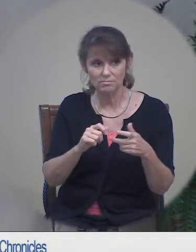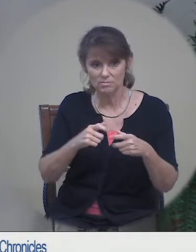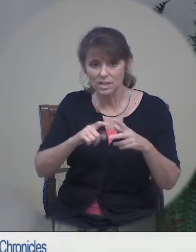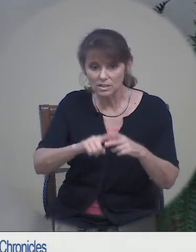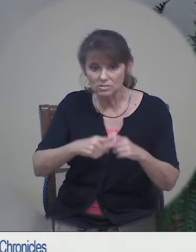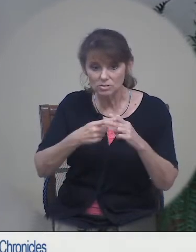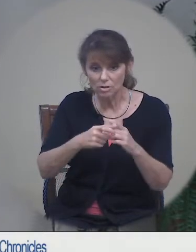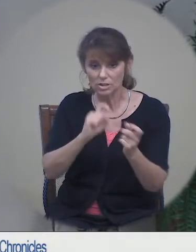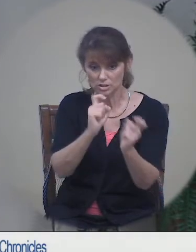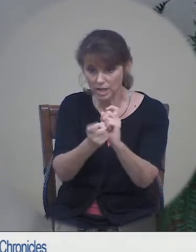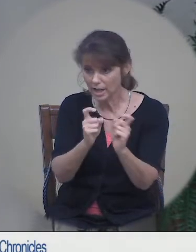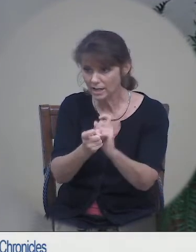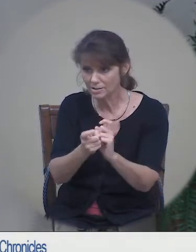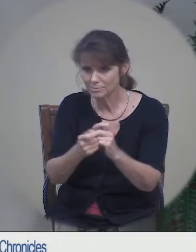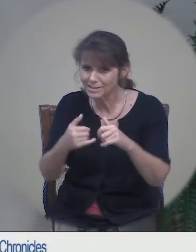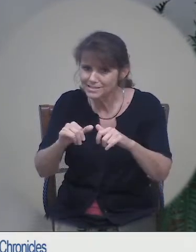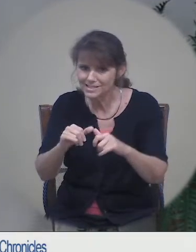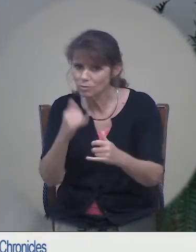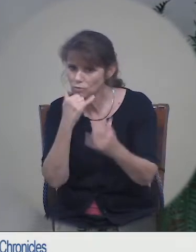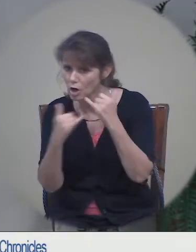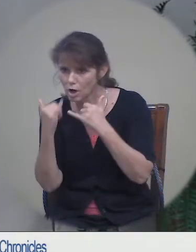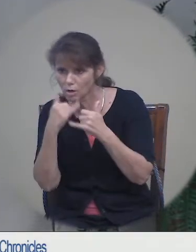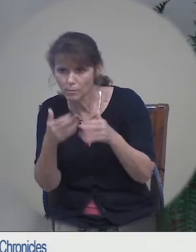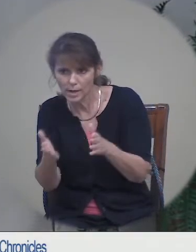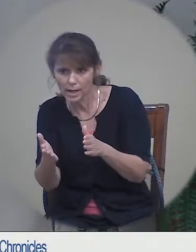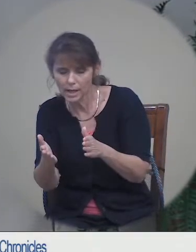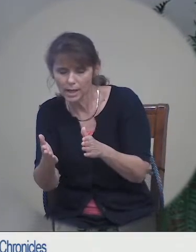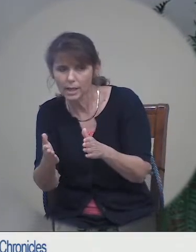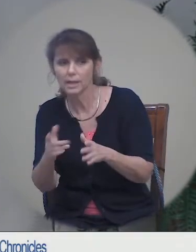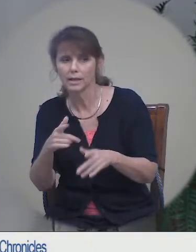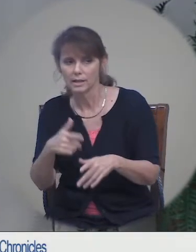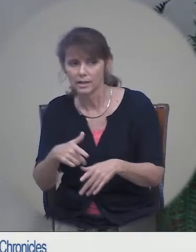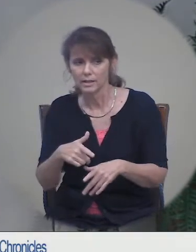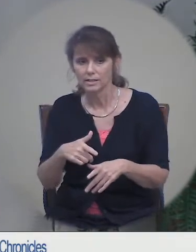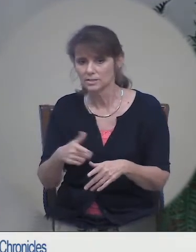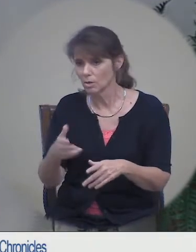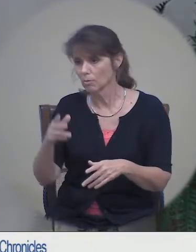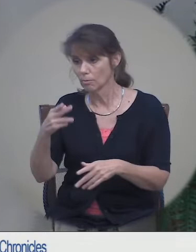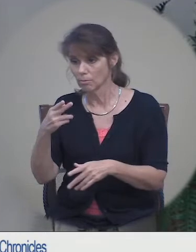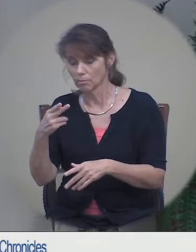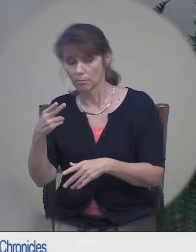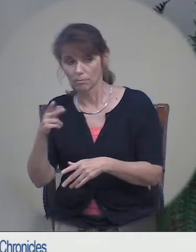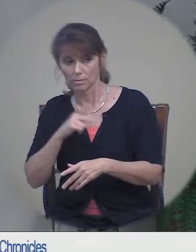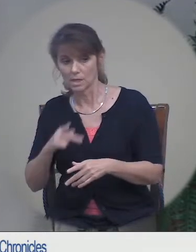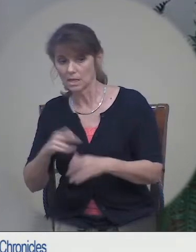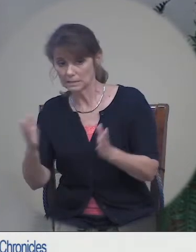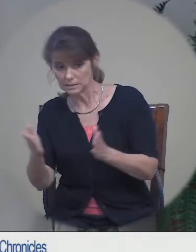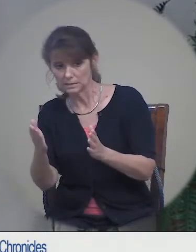hard thing, when you stop and think about it. If you've just been doing what's wrong,